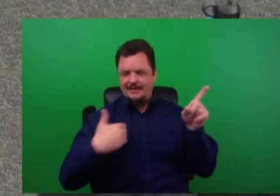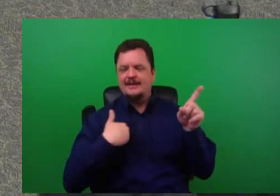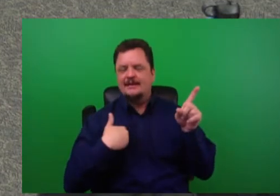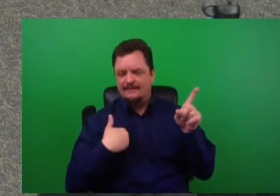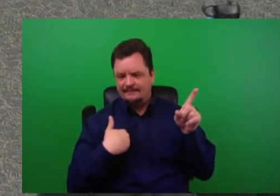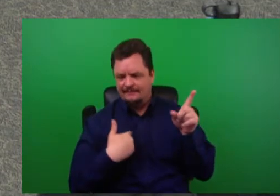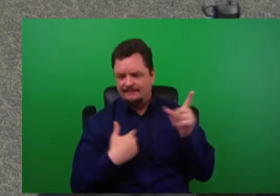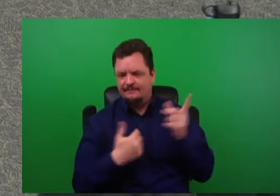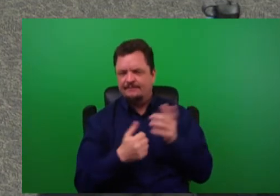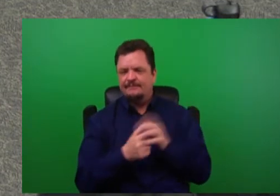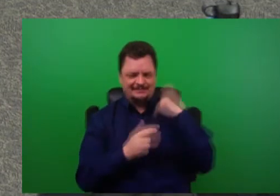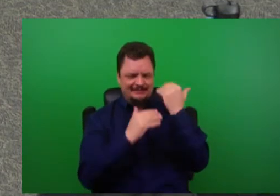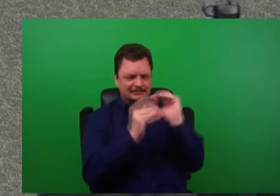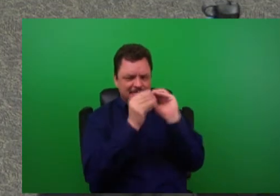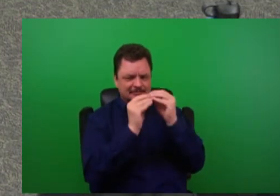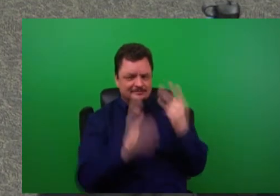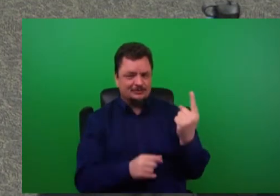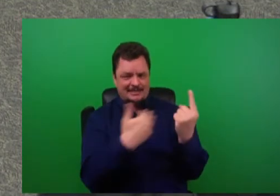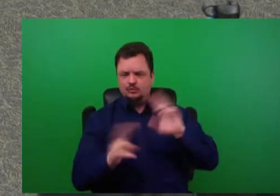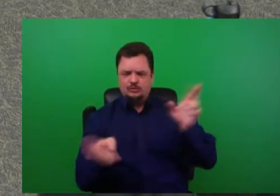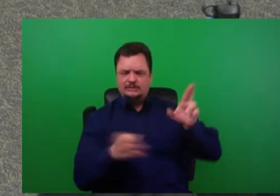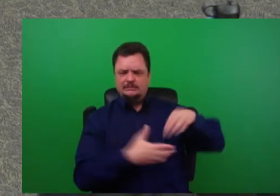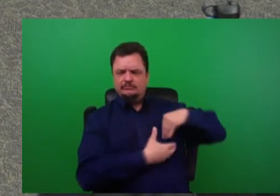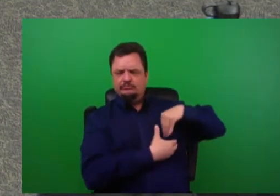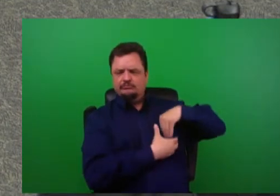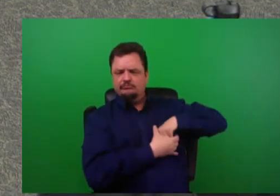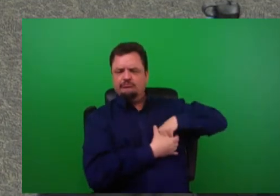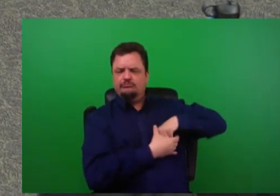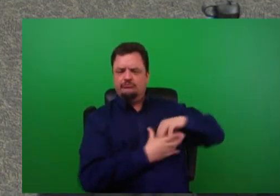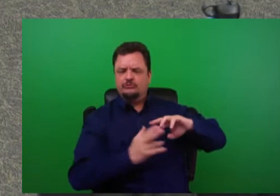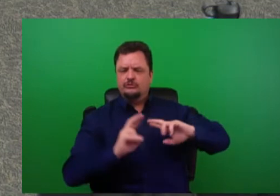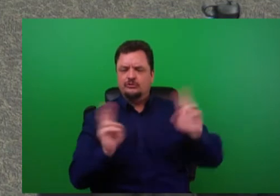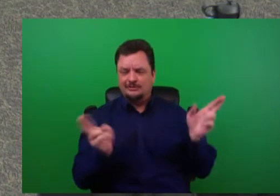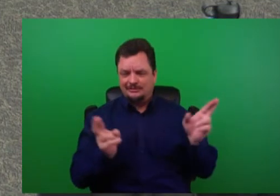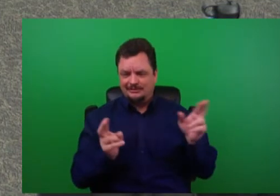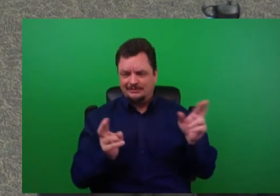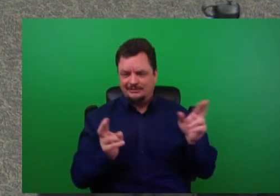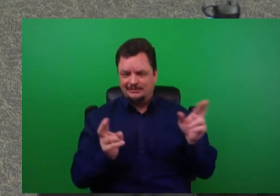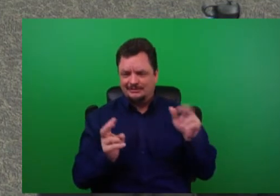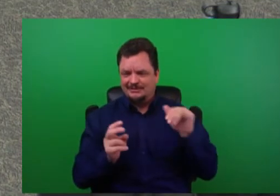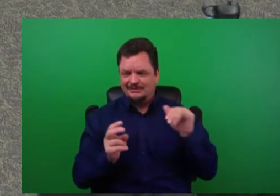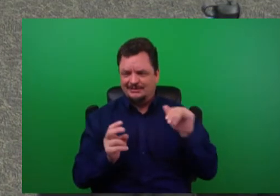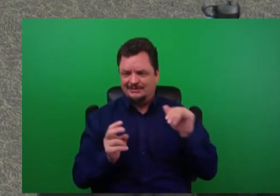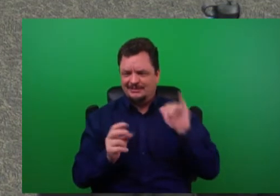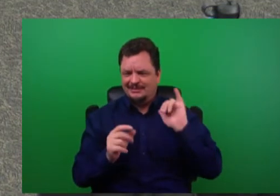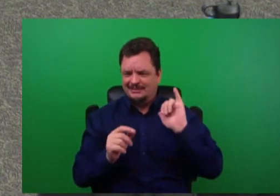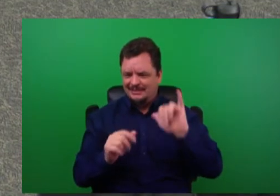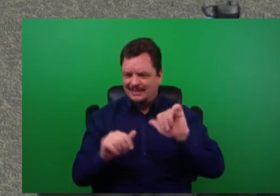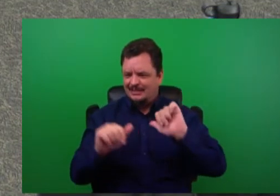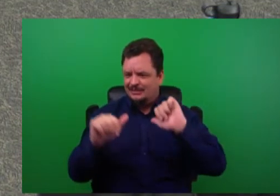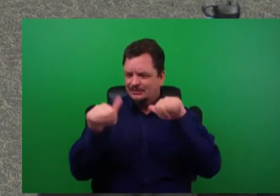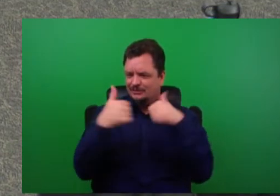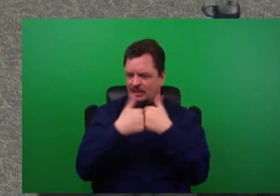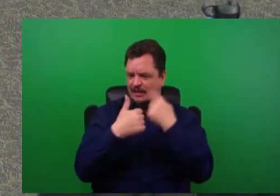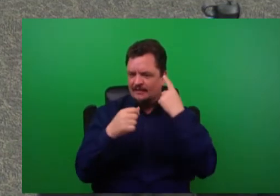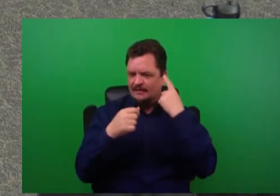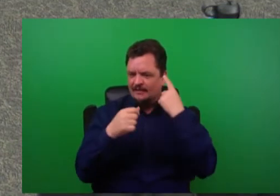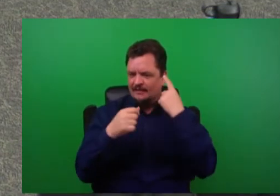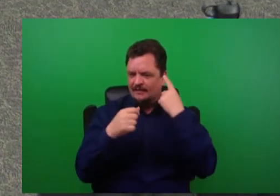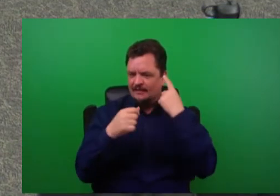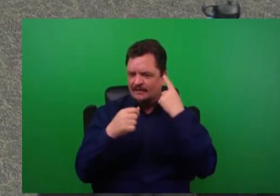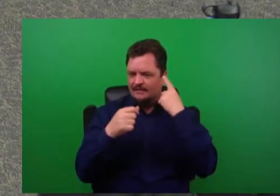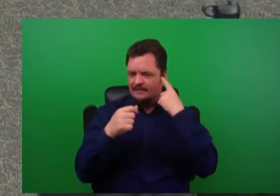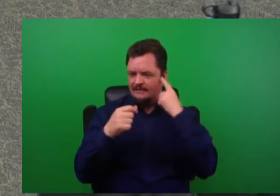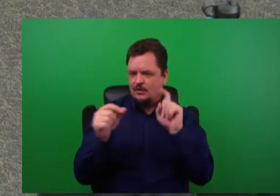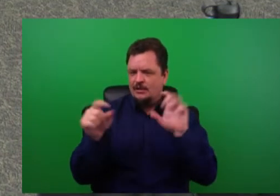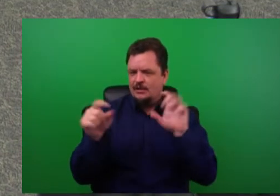at a time. So that's a challenge for CSPD if they respond and it takes more than 1 dose. We do have it then in a couple